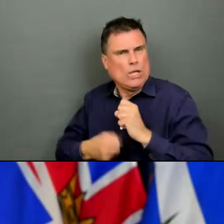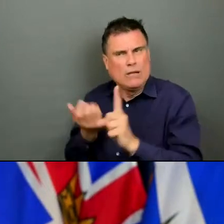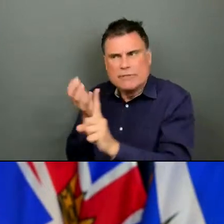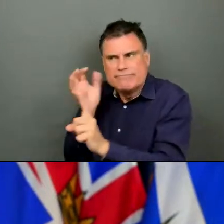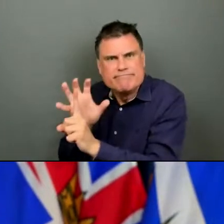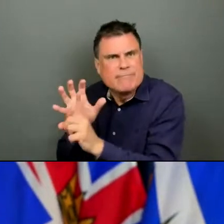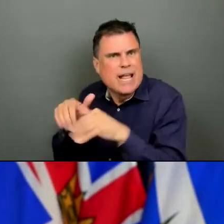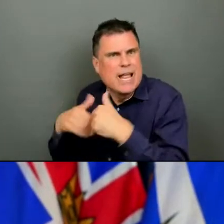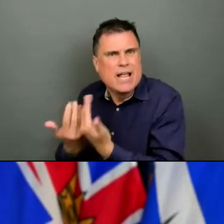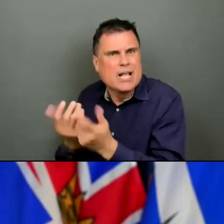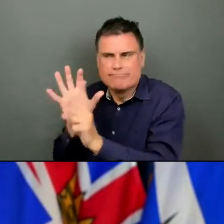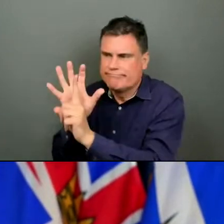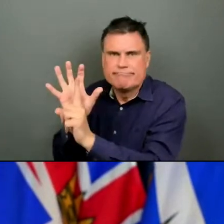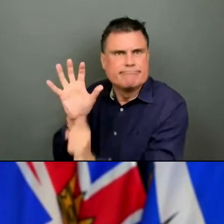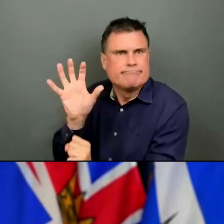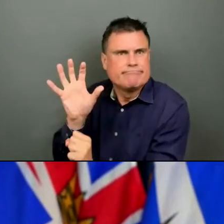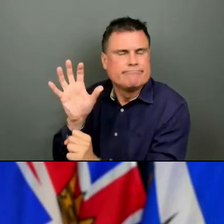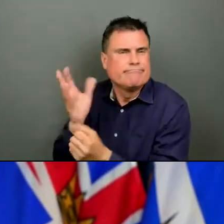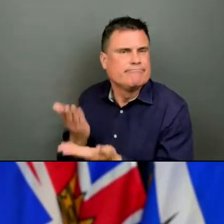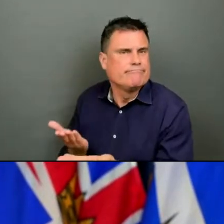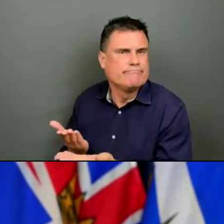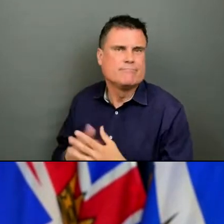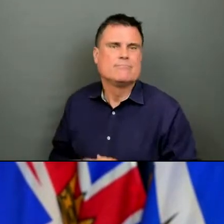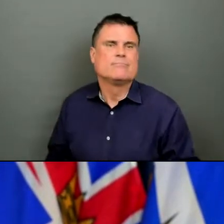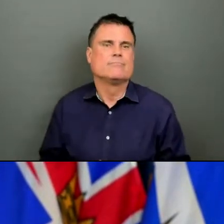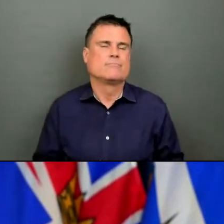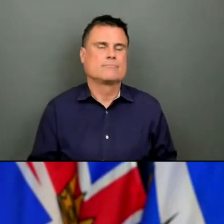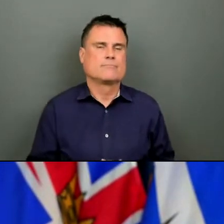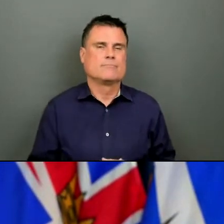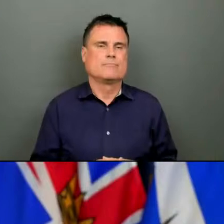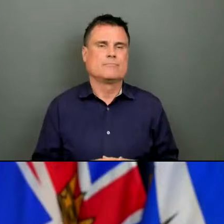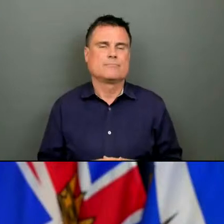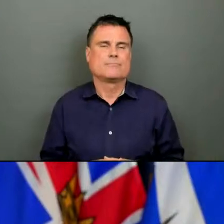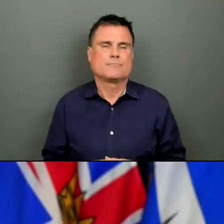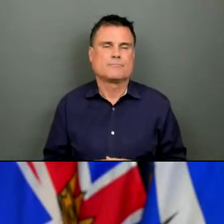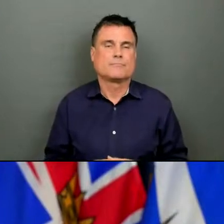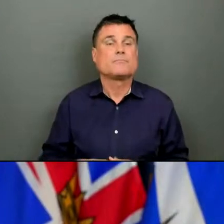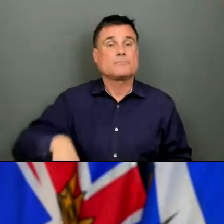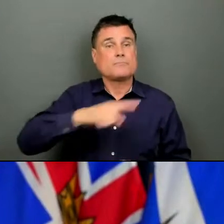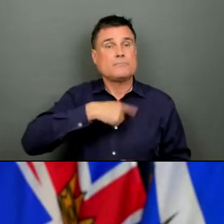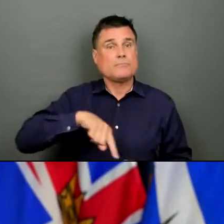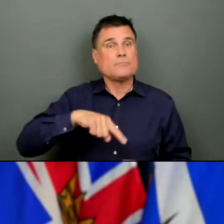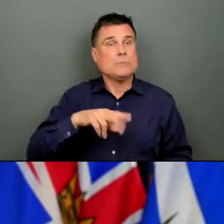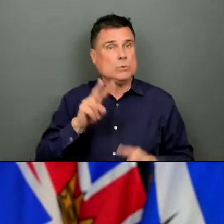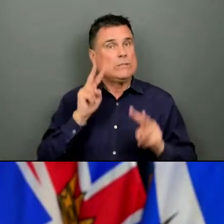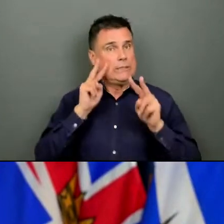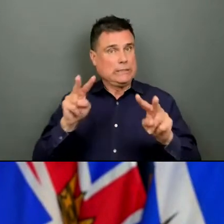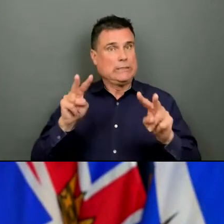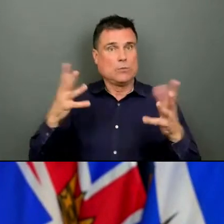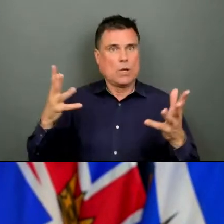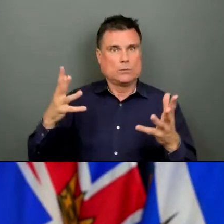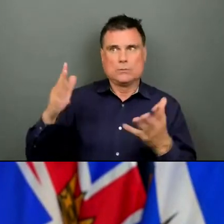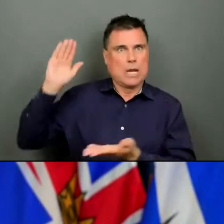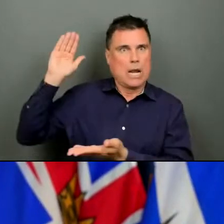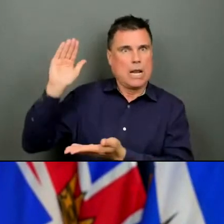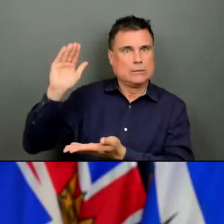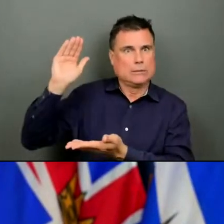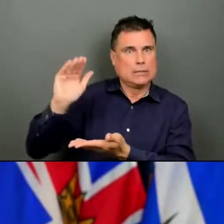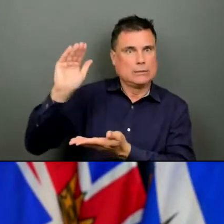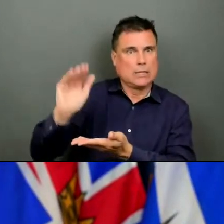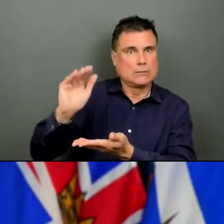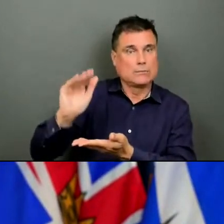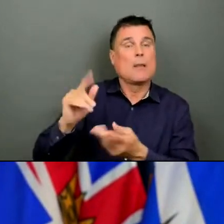note that we've seen another significant decline in the number of people in acute care hospitals from a high